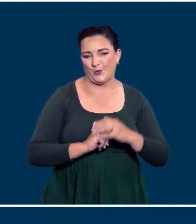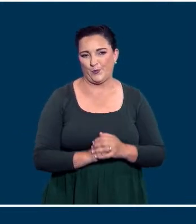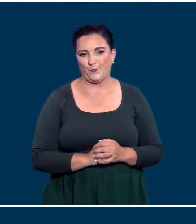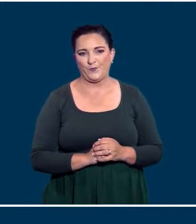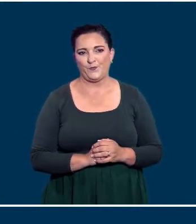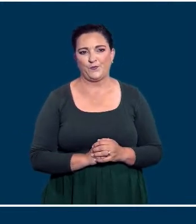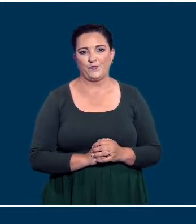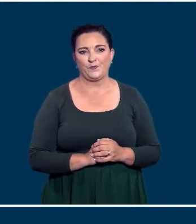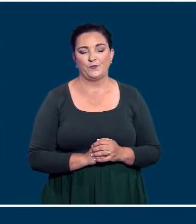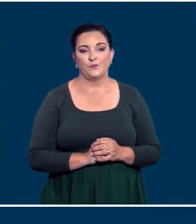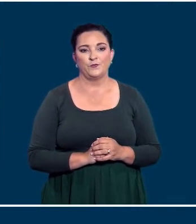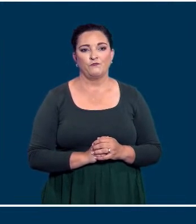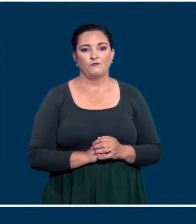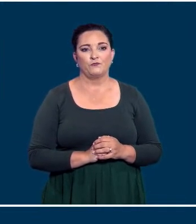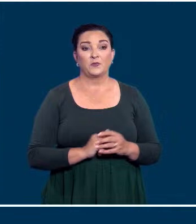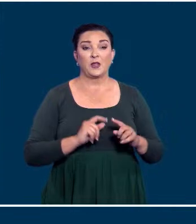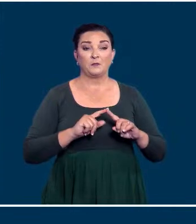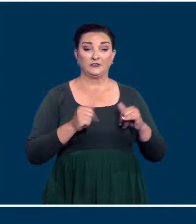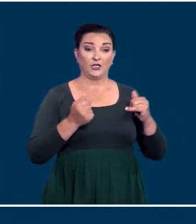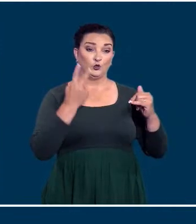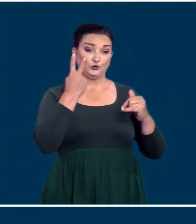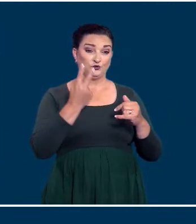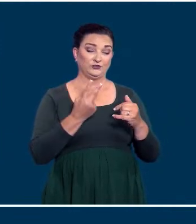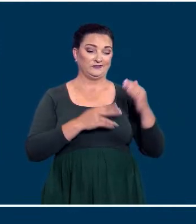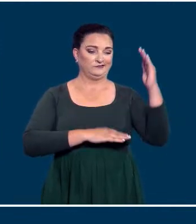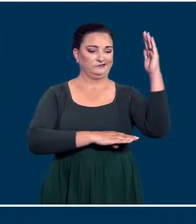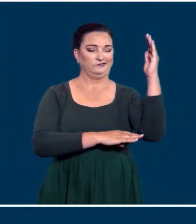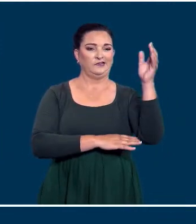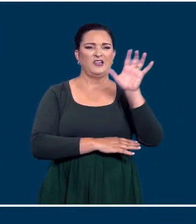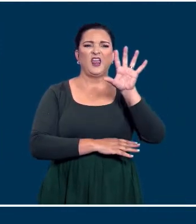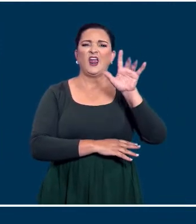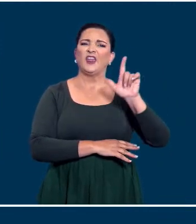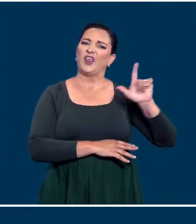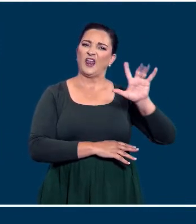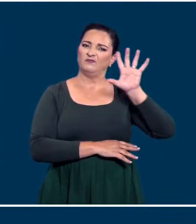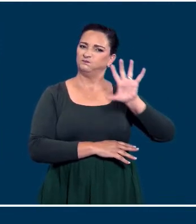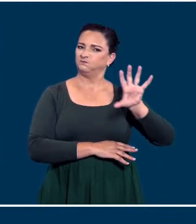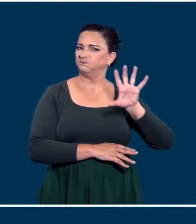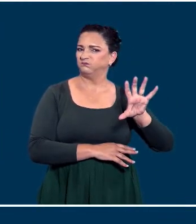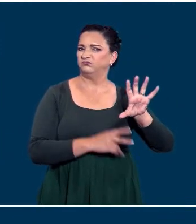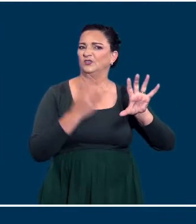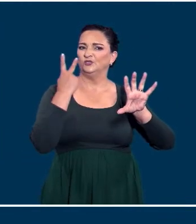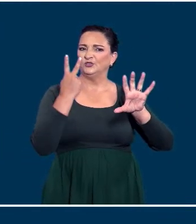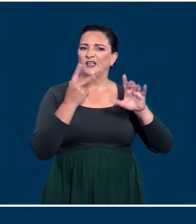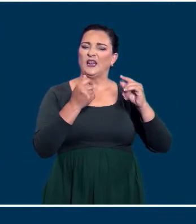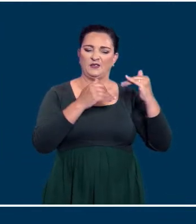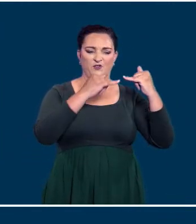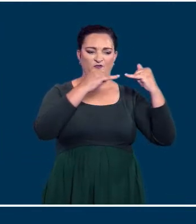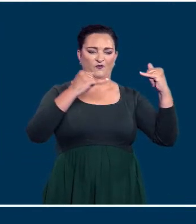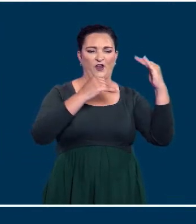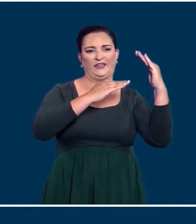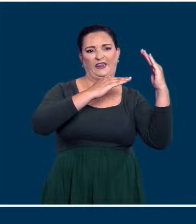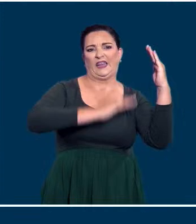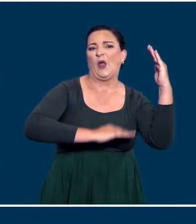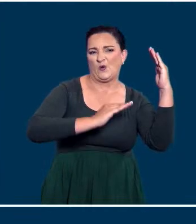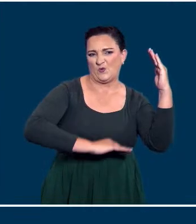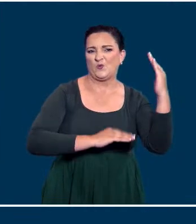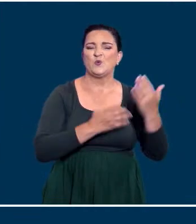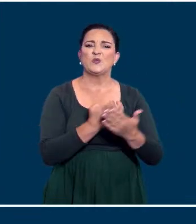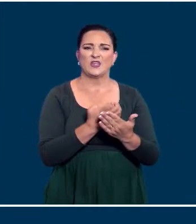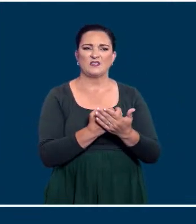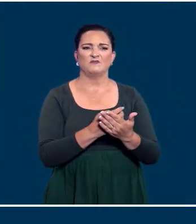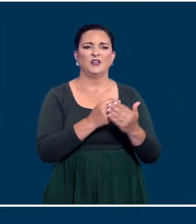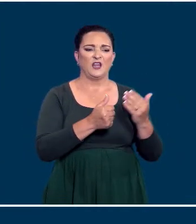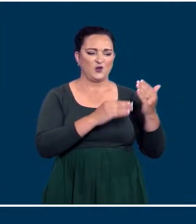So bottlenecks, and this is something we've talked a lot about, tend to weigh down the economy and weigh down